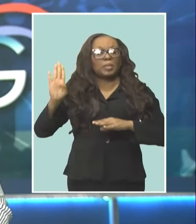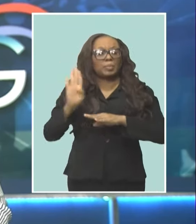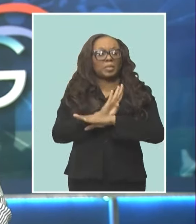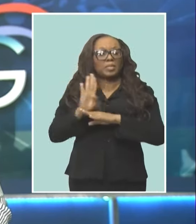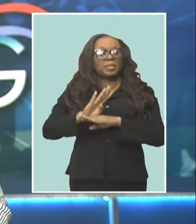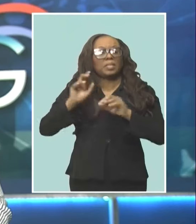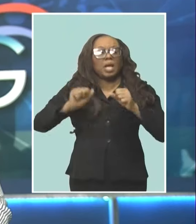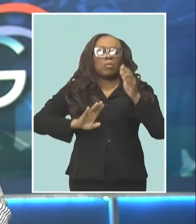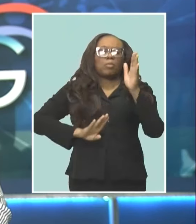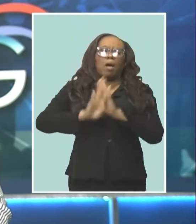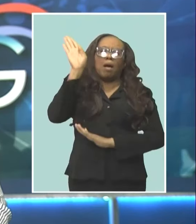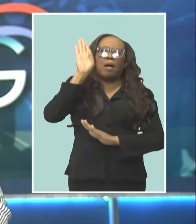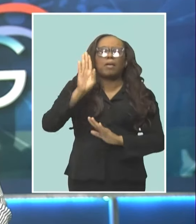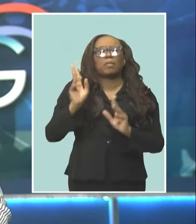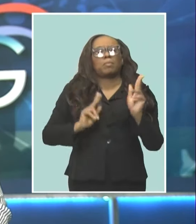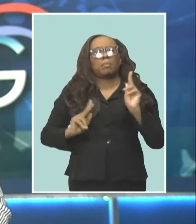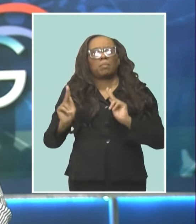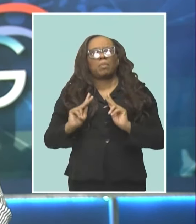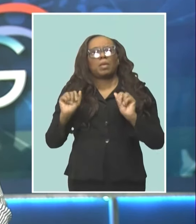flourish.